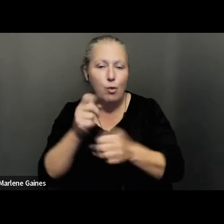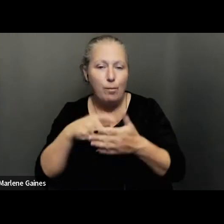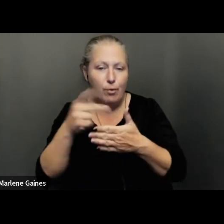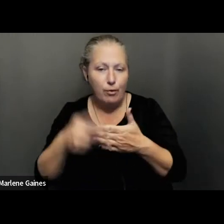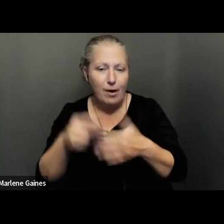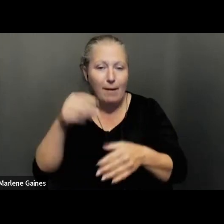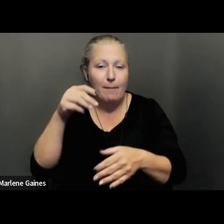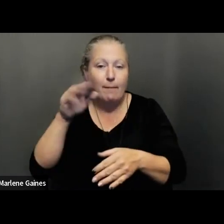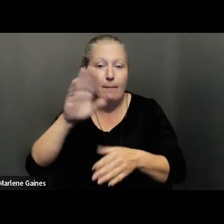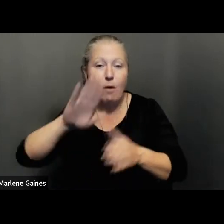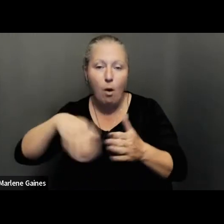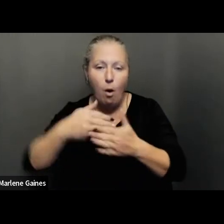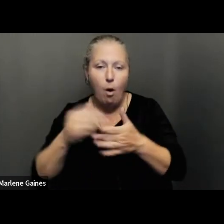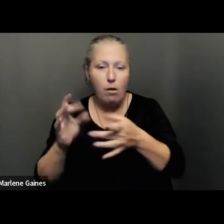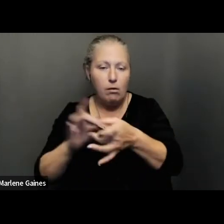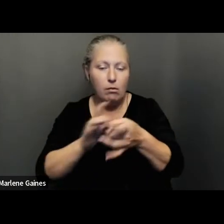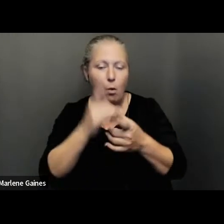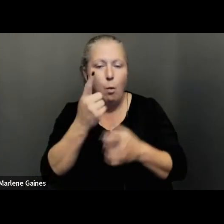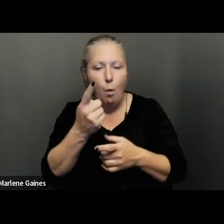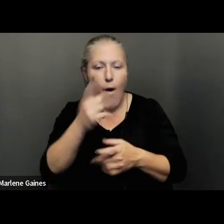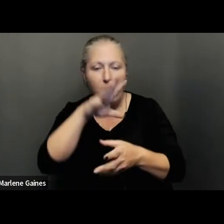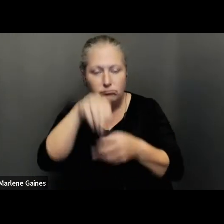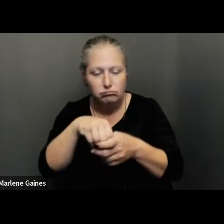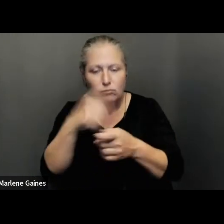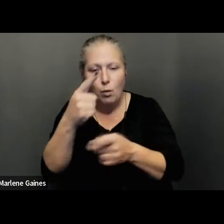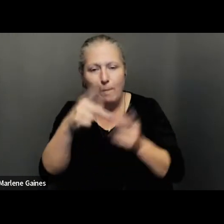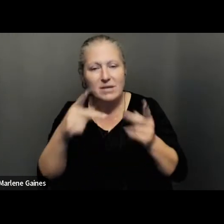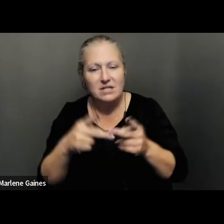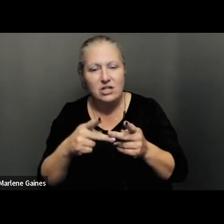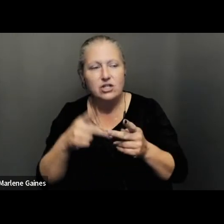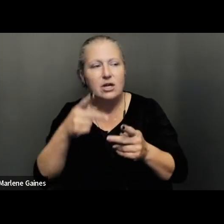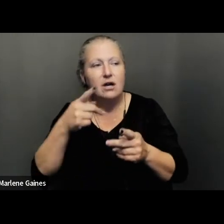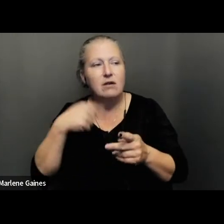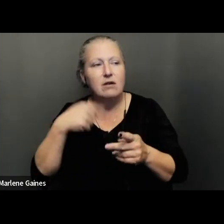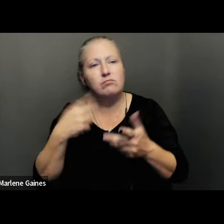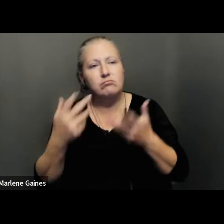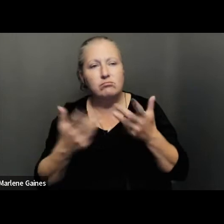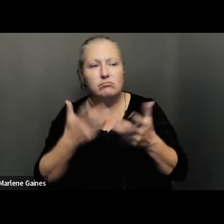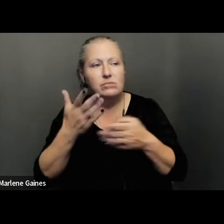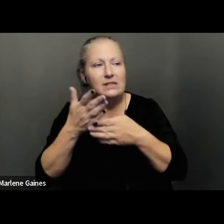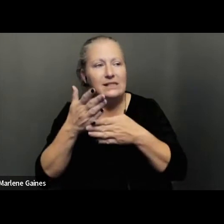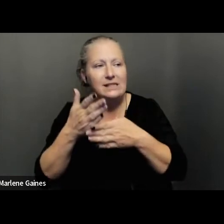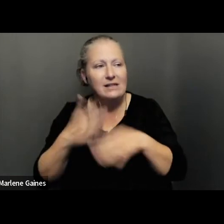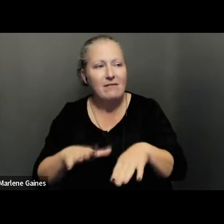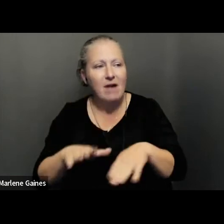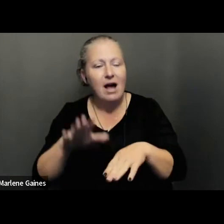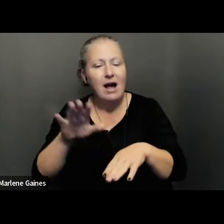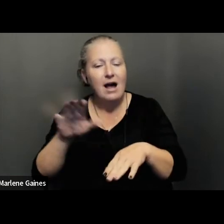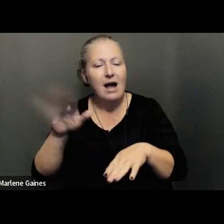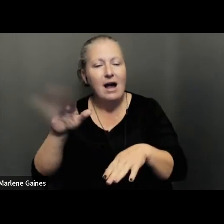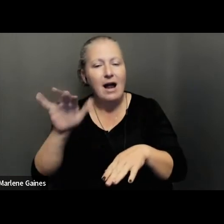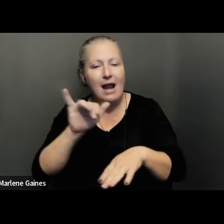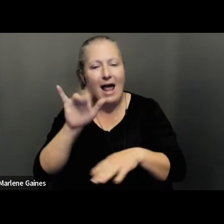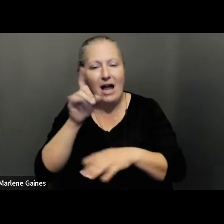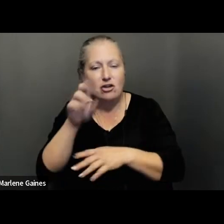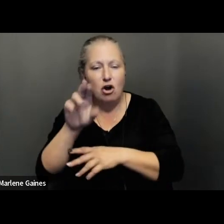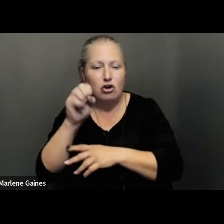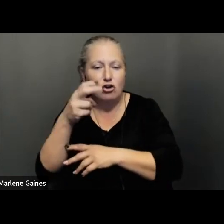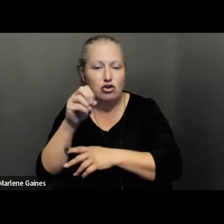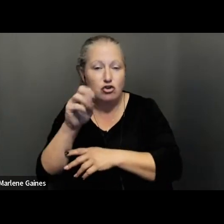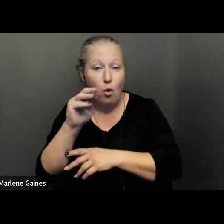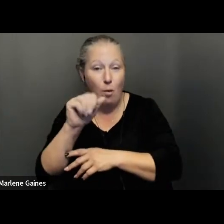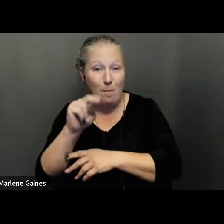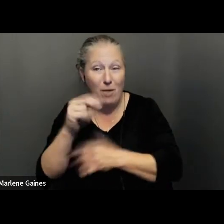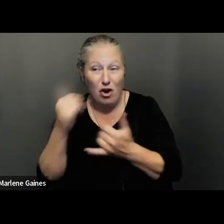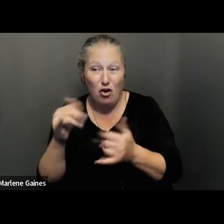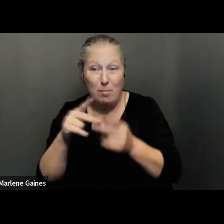programs all tied into one position. So that we're kind of dividing Dr. Showman's current position into 2